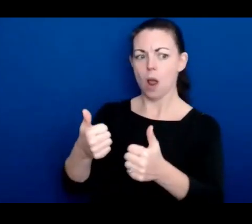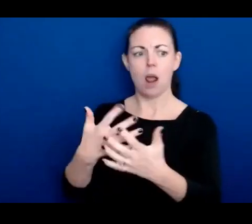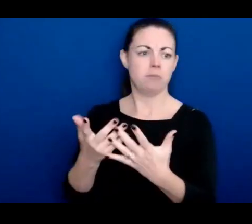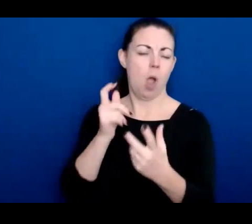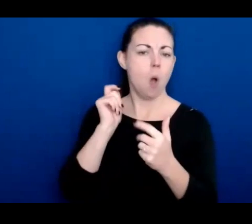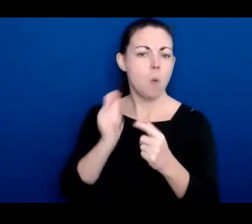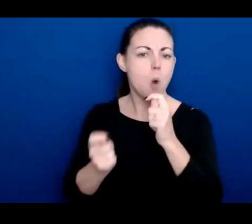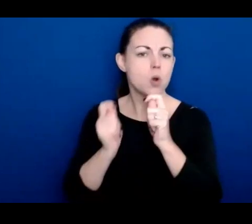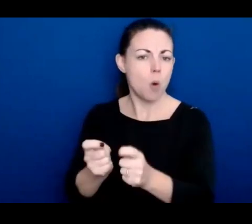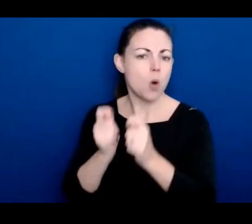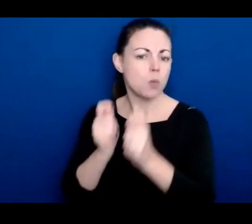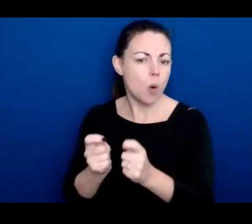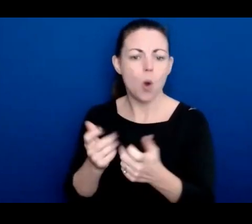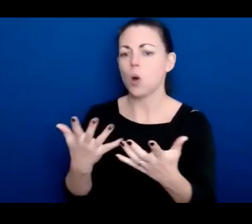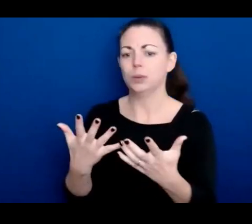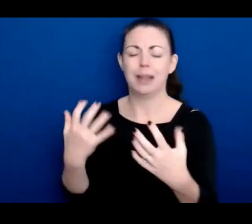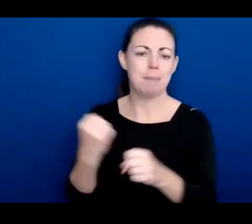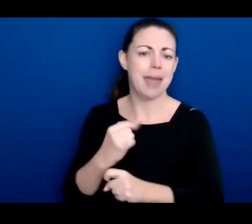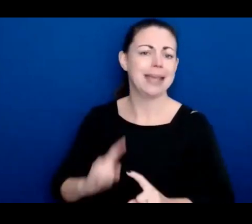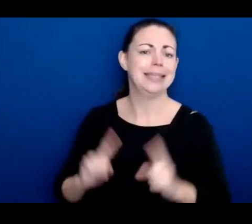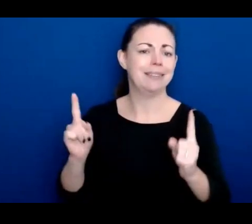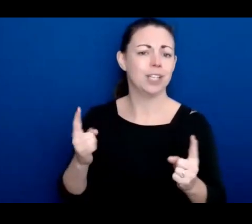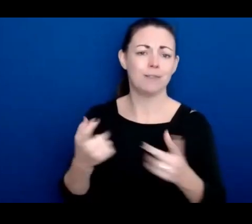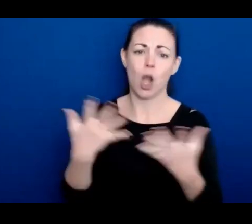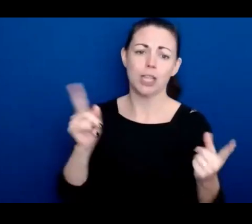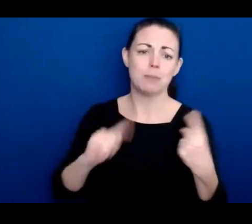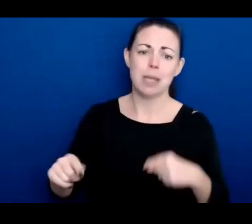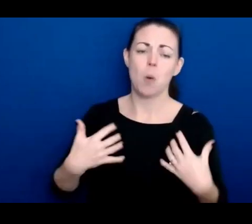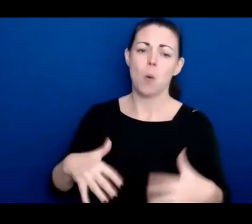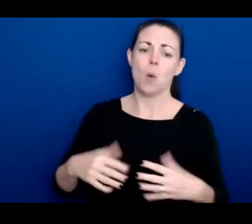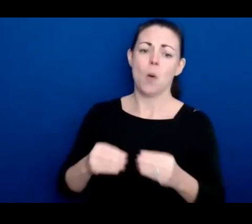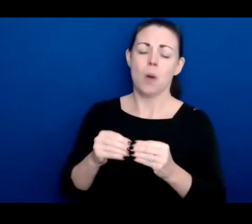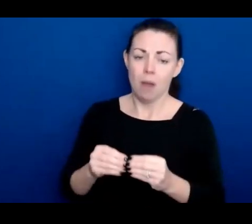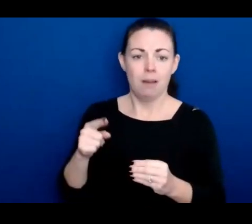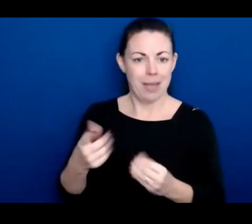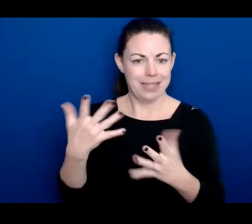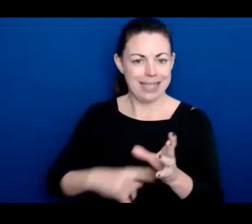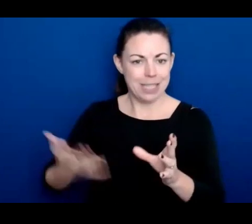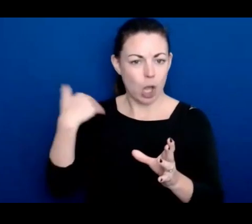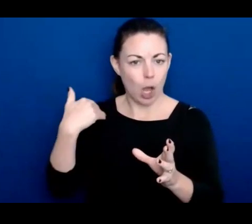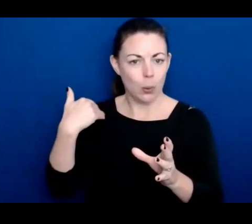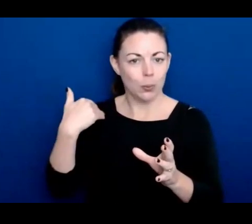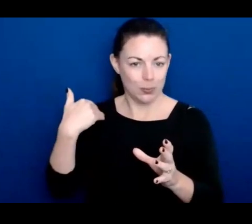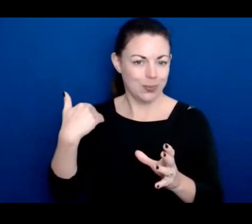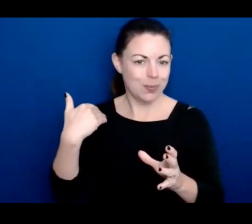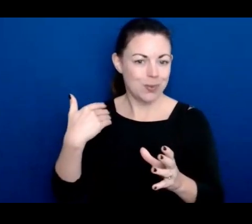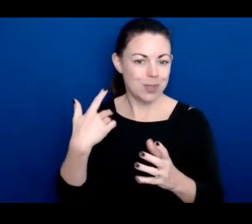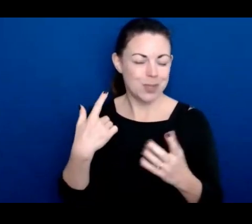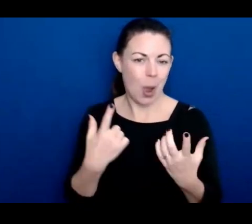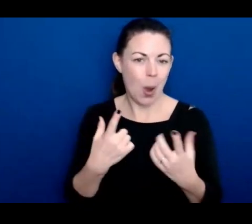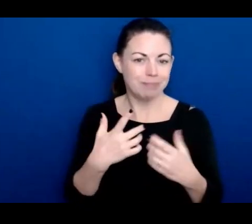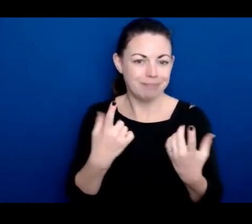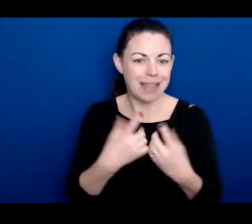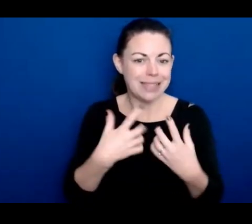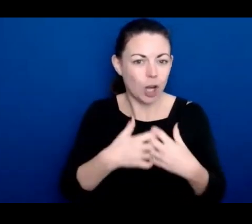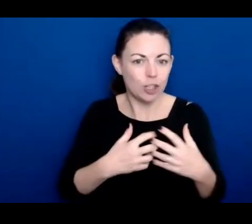and made a huge difference. But things move on. The technology's improved. So Roger Pen is discontinued now. It still does the